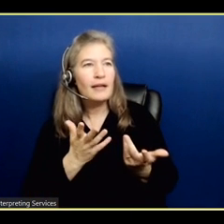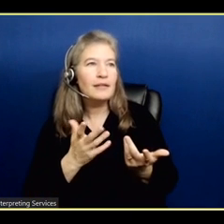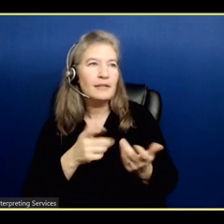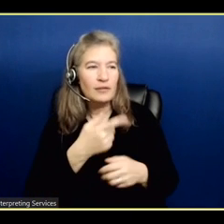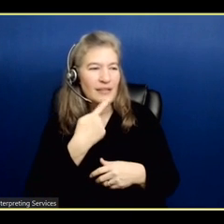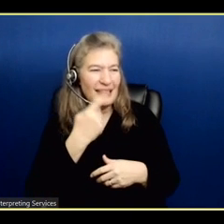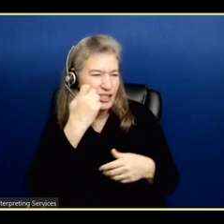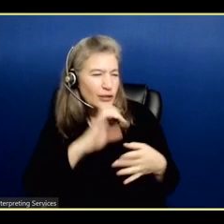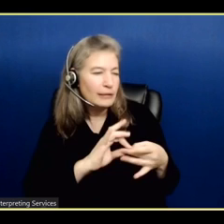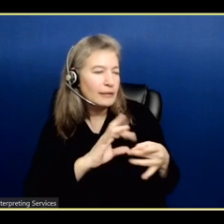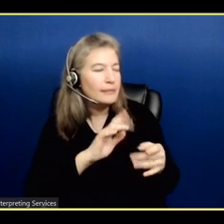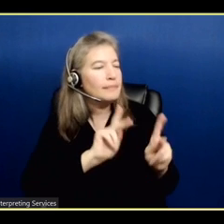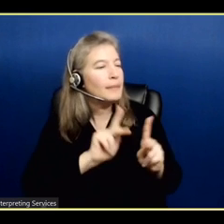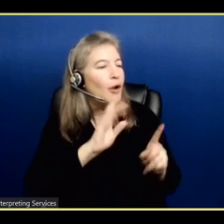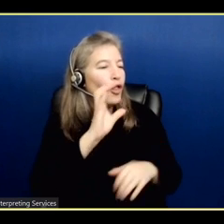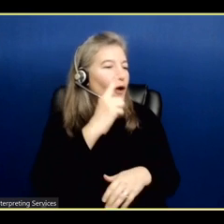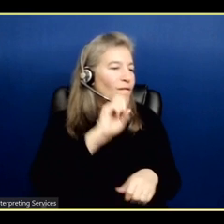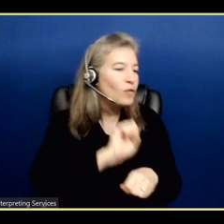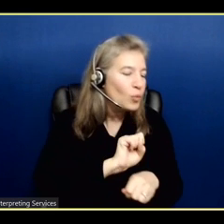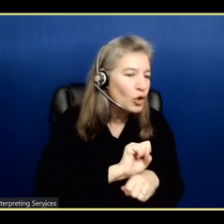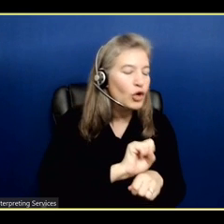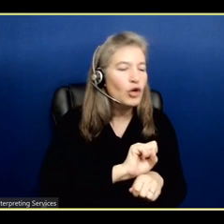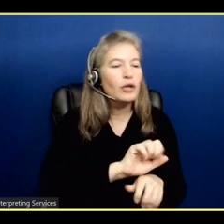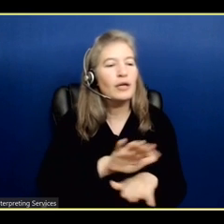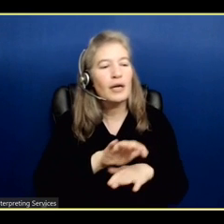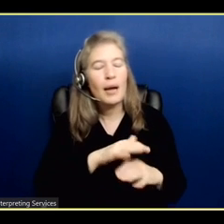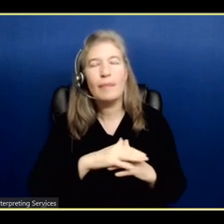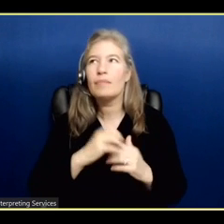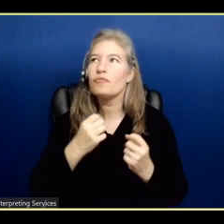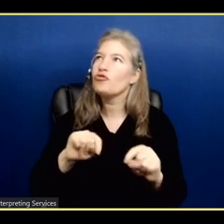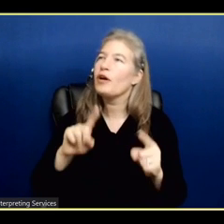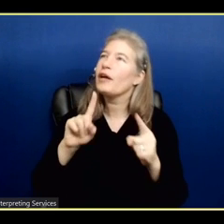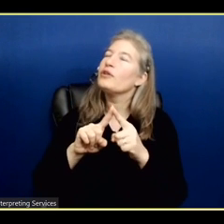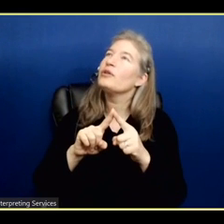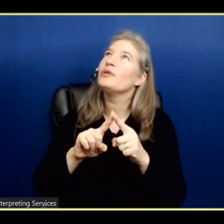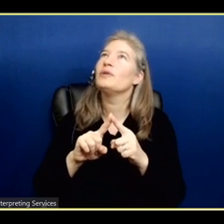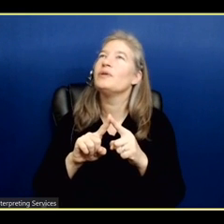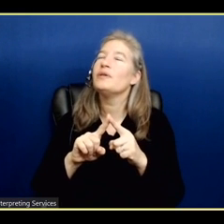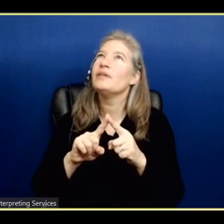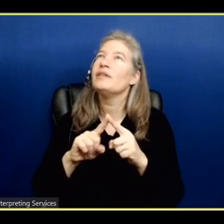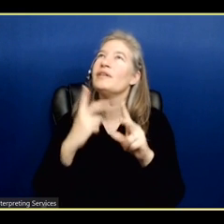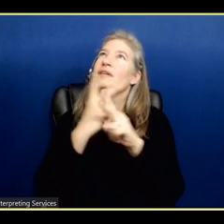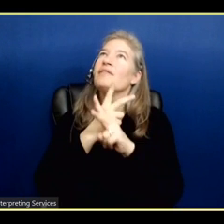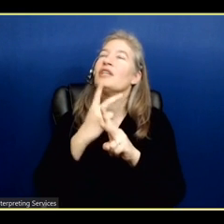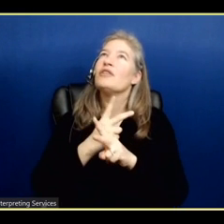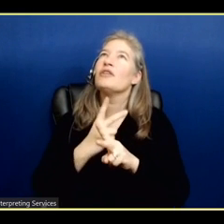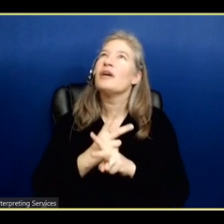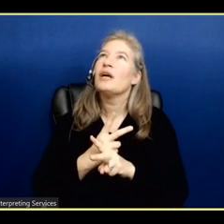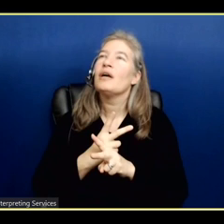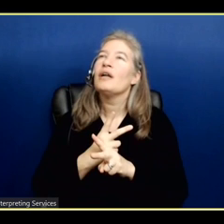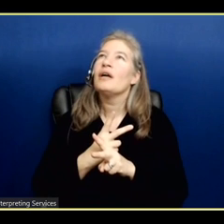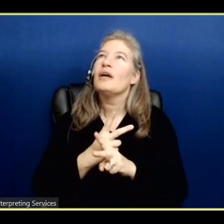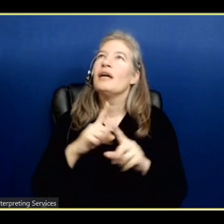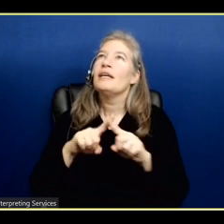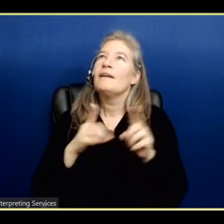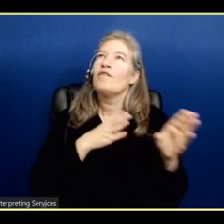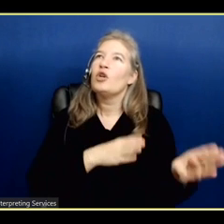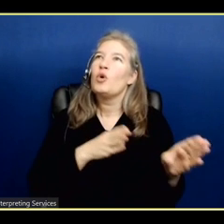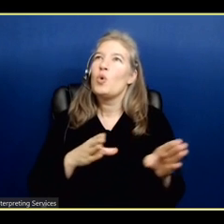earn their keep, which means that like money could still flow in their direction. And I wonder if it's really just about like